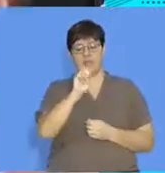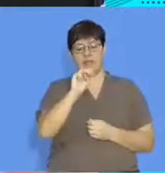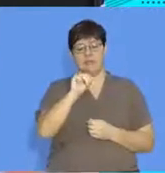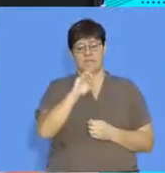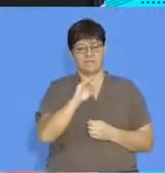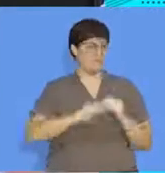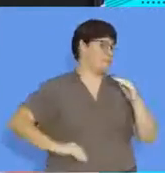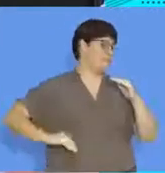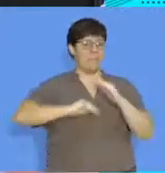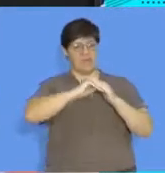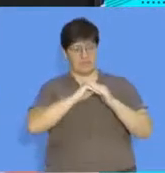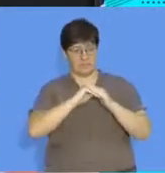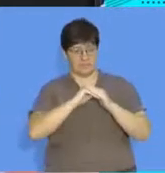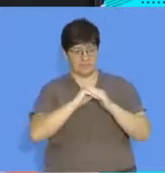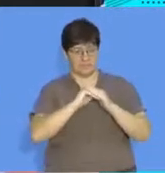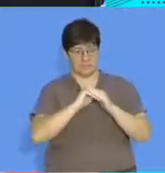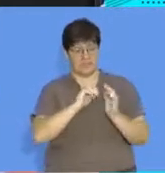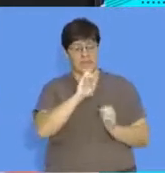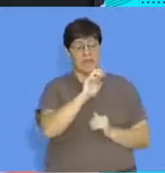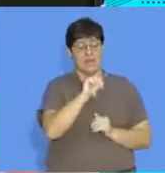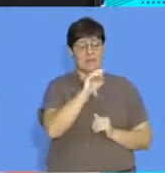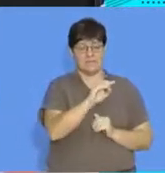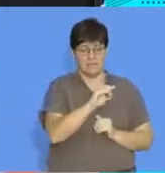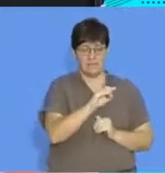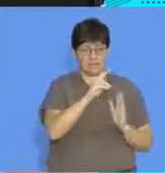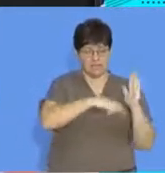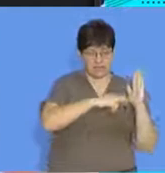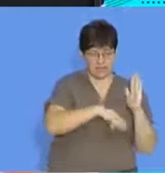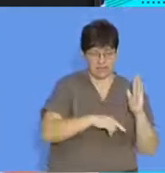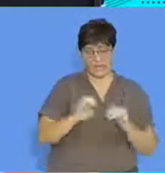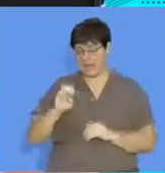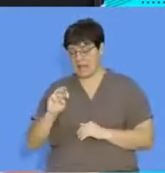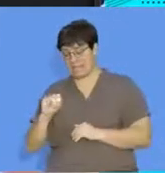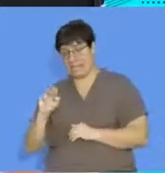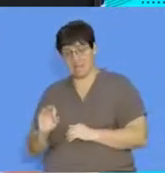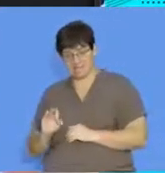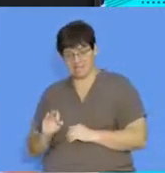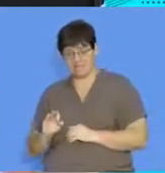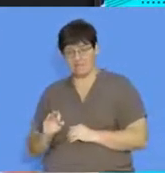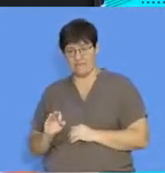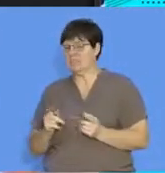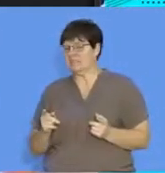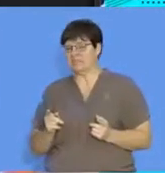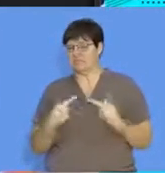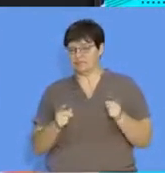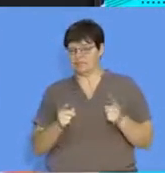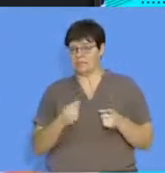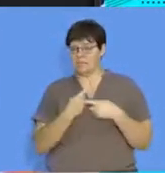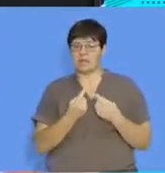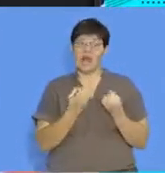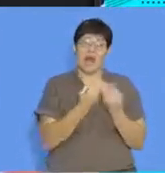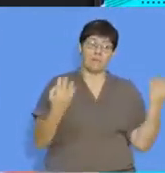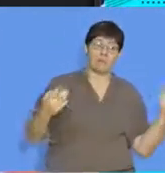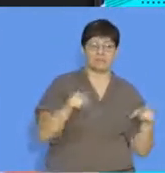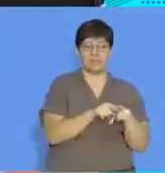EMF reading. Okay, so be careful. EMF reading and EMF are two different things. Yes, they talk about the same quantity,